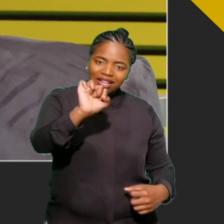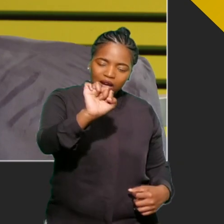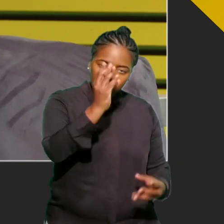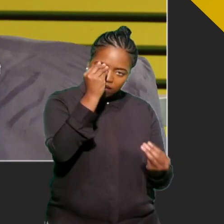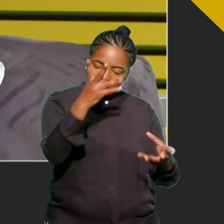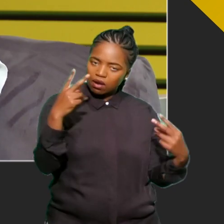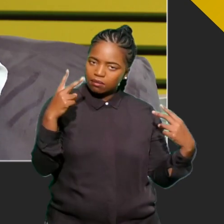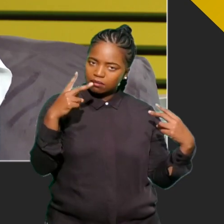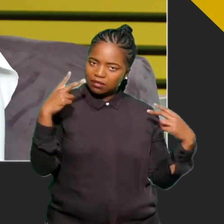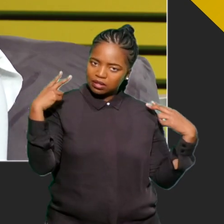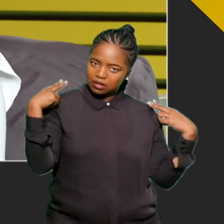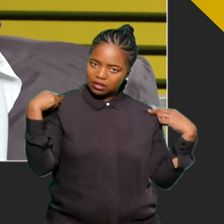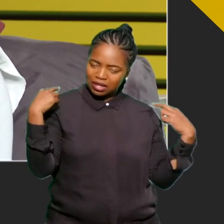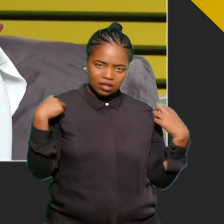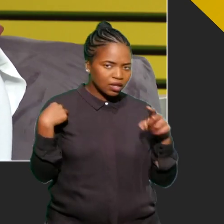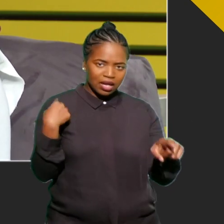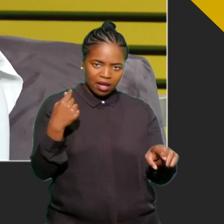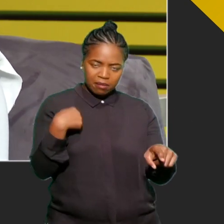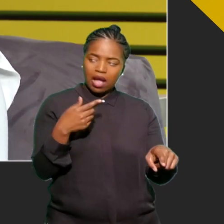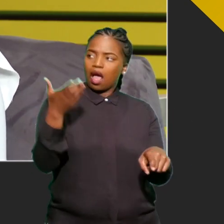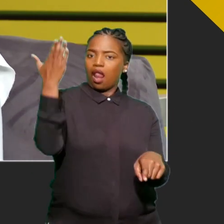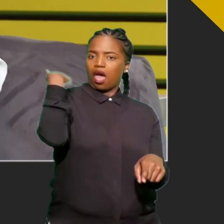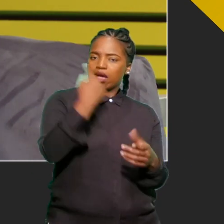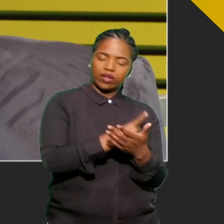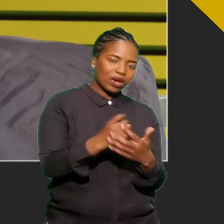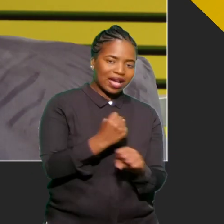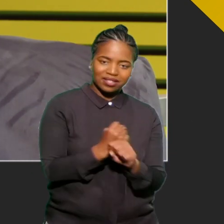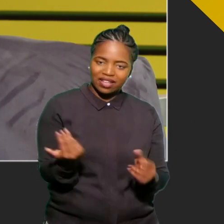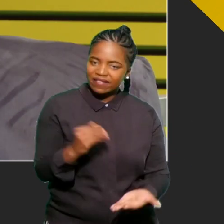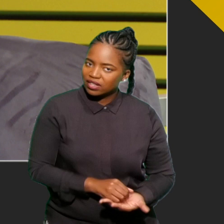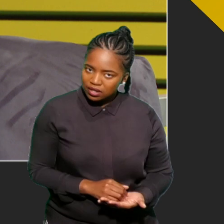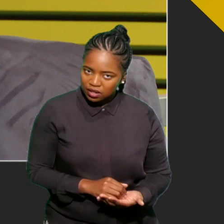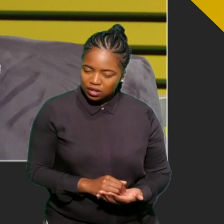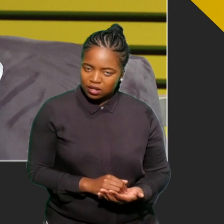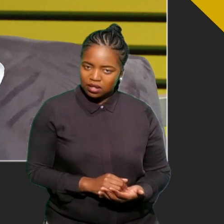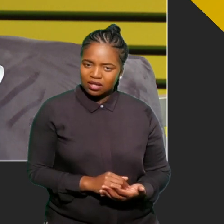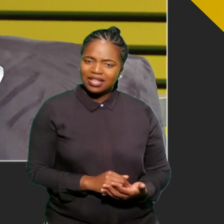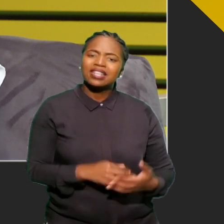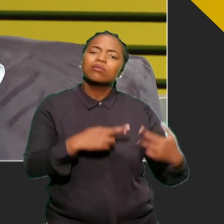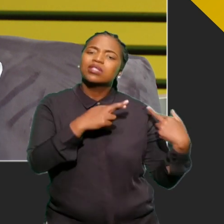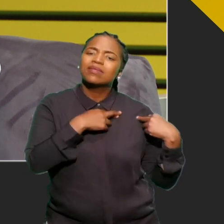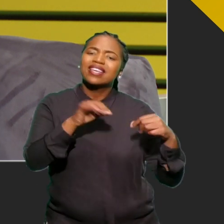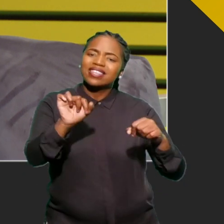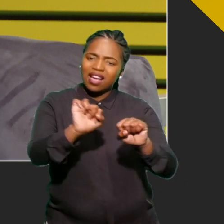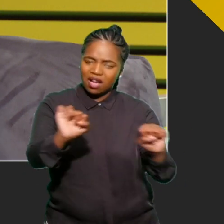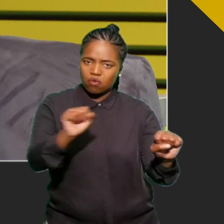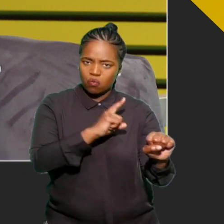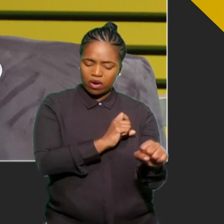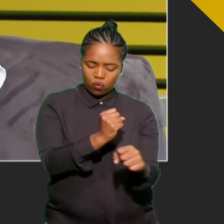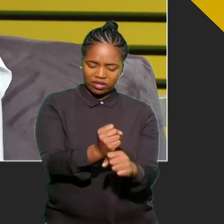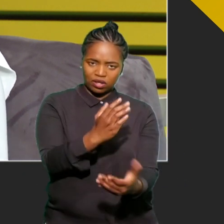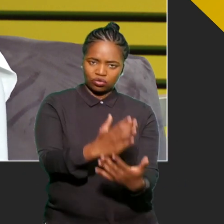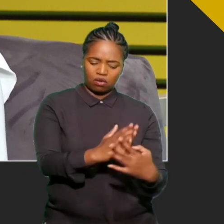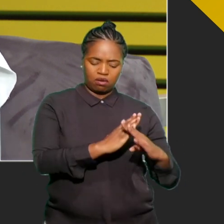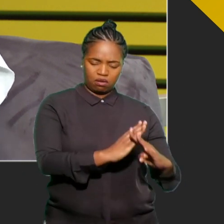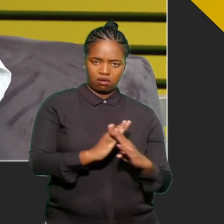sister. I was supposed to come last week and I didn't come. Do you understand? And then to prevent such, because